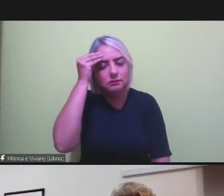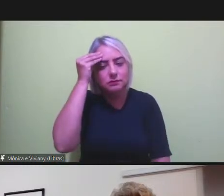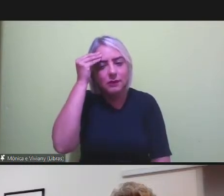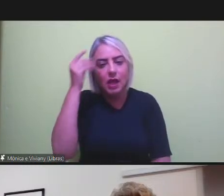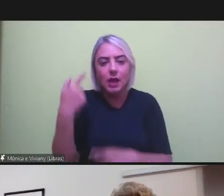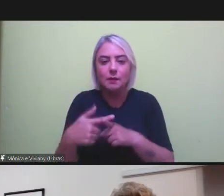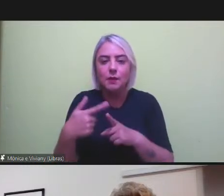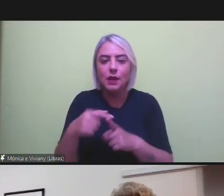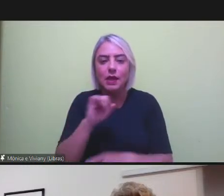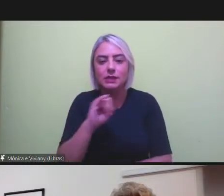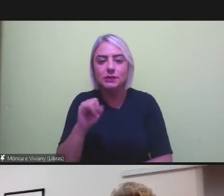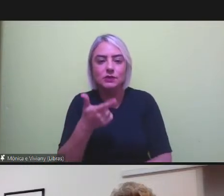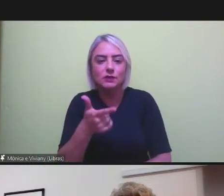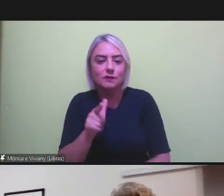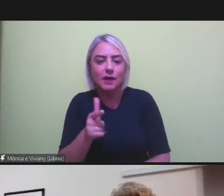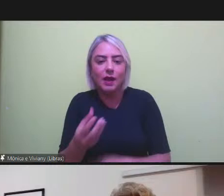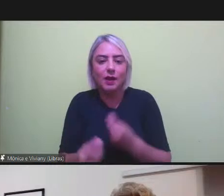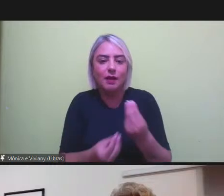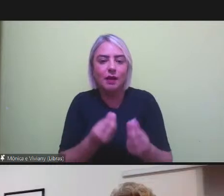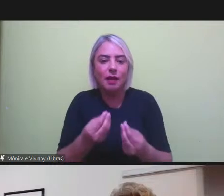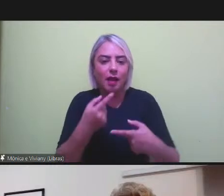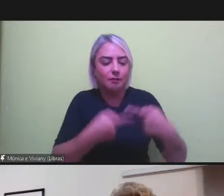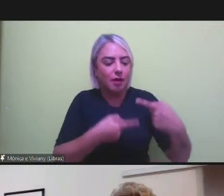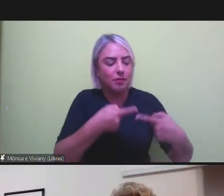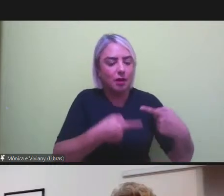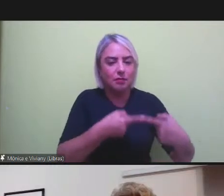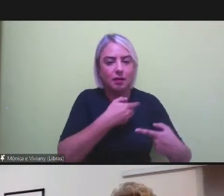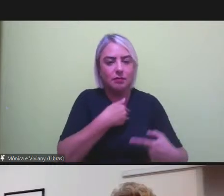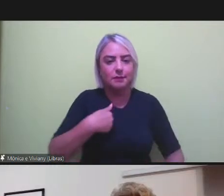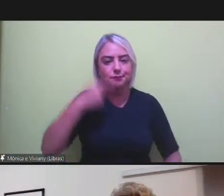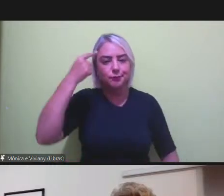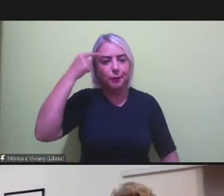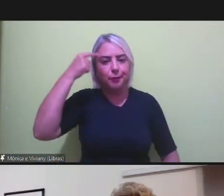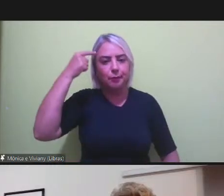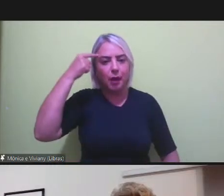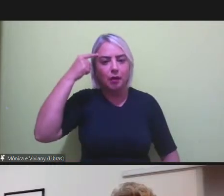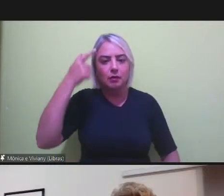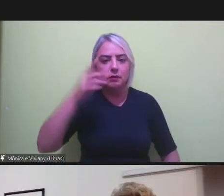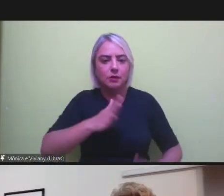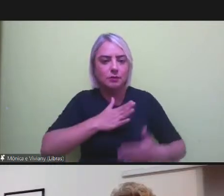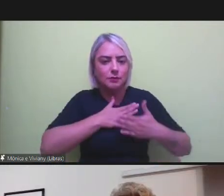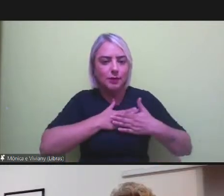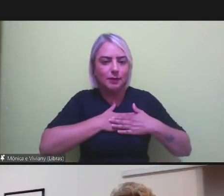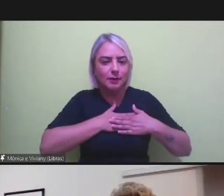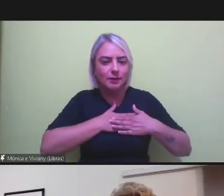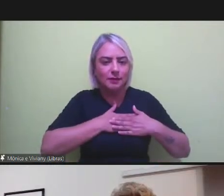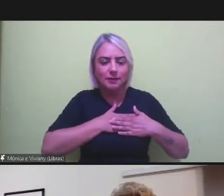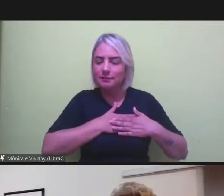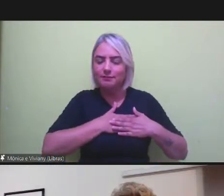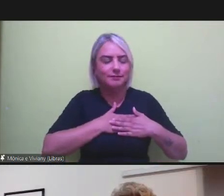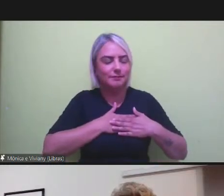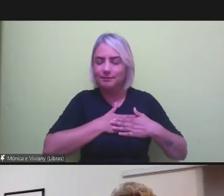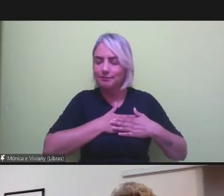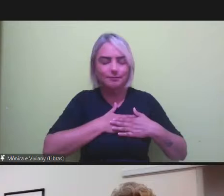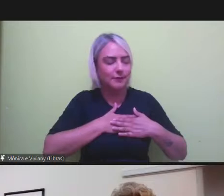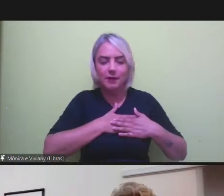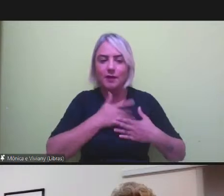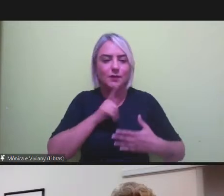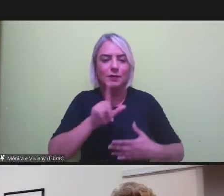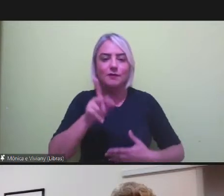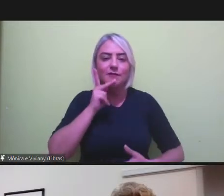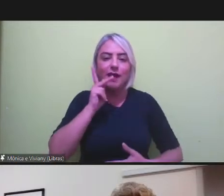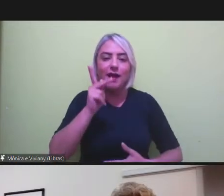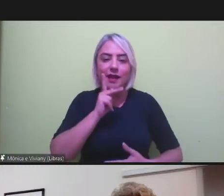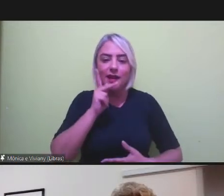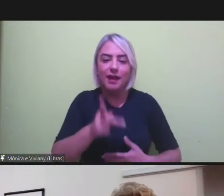you você need this considerar, se você knowledge. tiver só com a Because if política you're not pública na there, if you cabeça, just como a have gente public vai policies in your conversando, mind, if you você don't vai have it in conseguir your falar, mas heart, você não vai you won't be conseguir